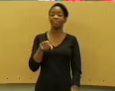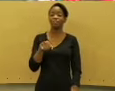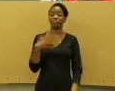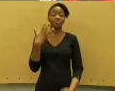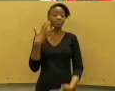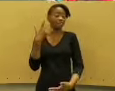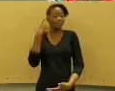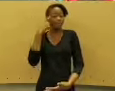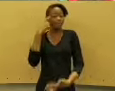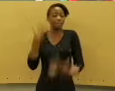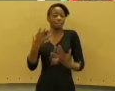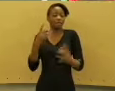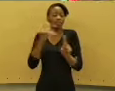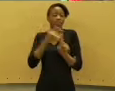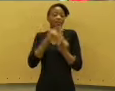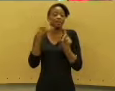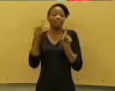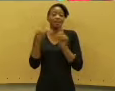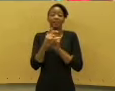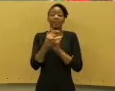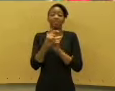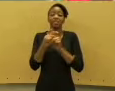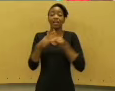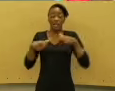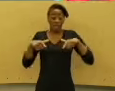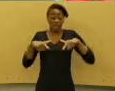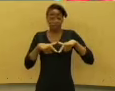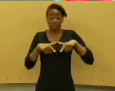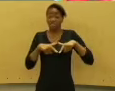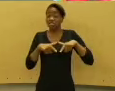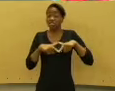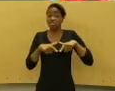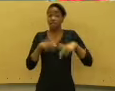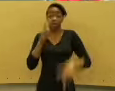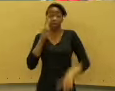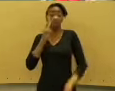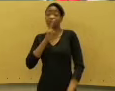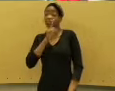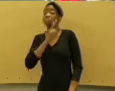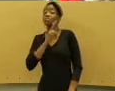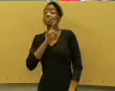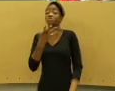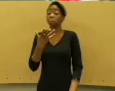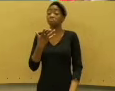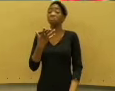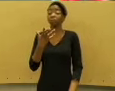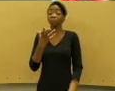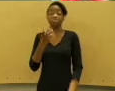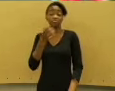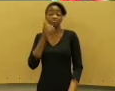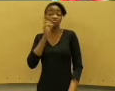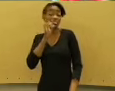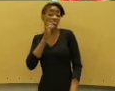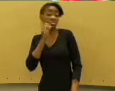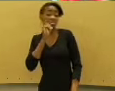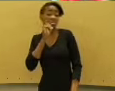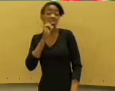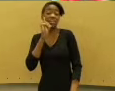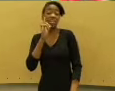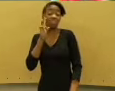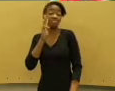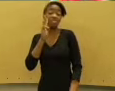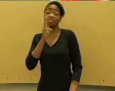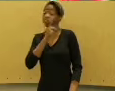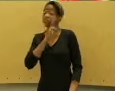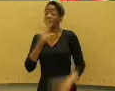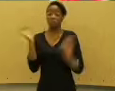culture itself, like virginity testing. I mean, if you are not a virgin, then you are seen lesser of a person. Nice. And the fact that you're out